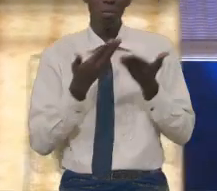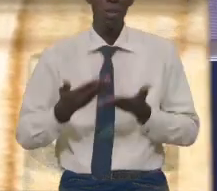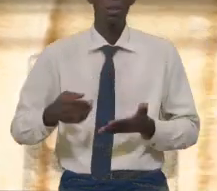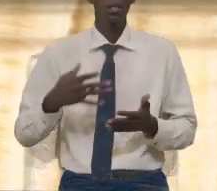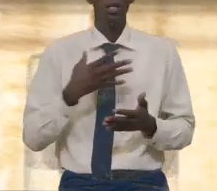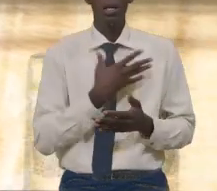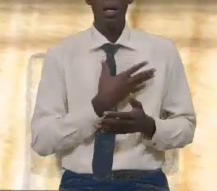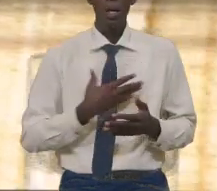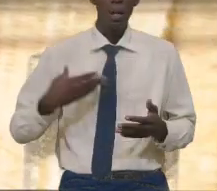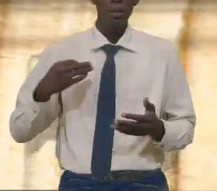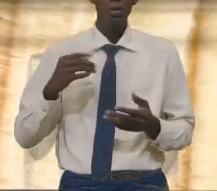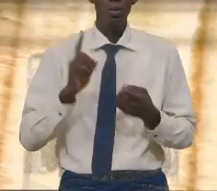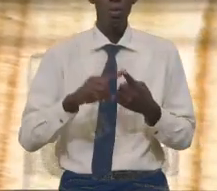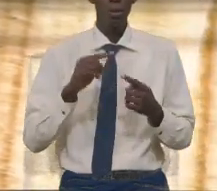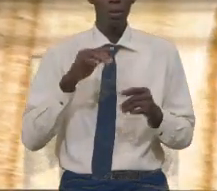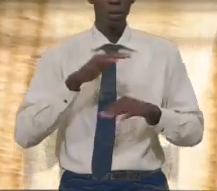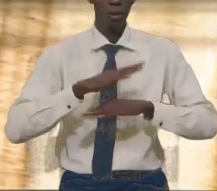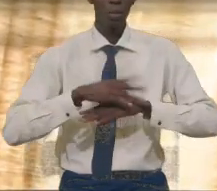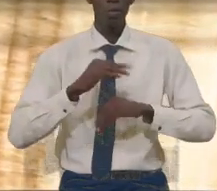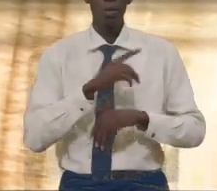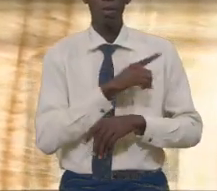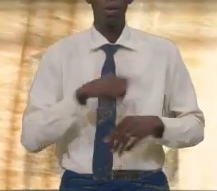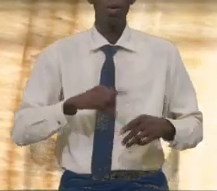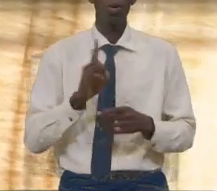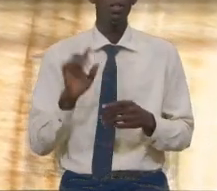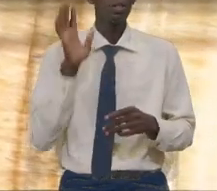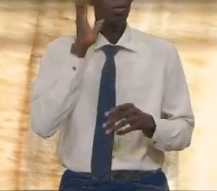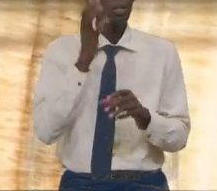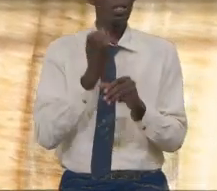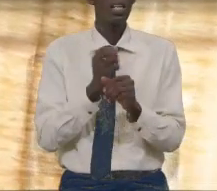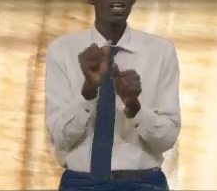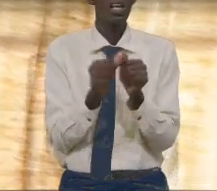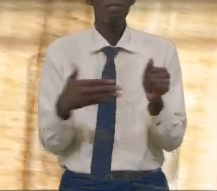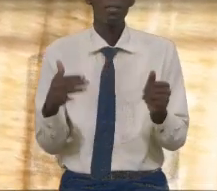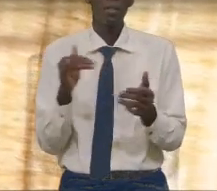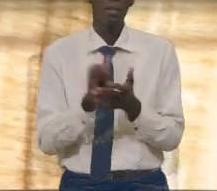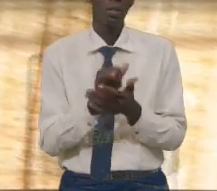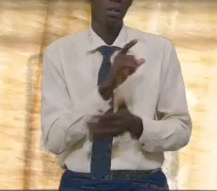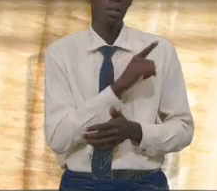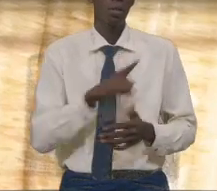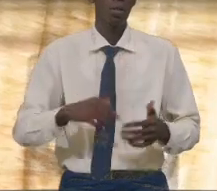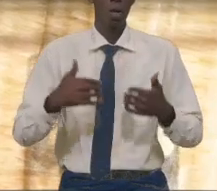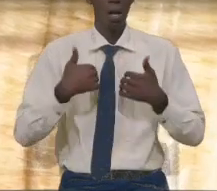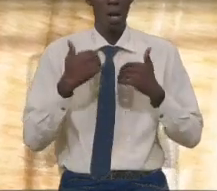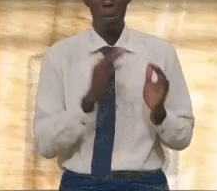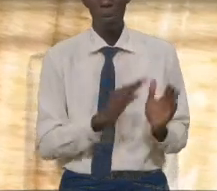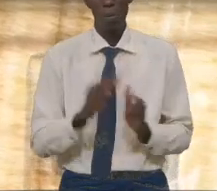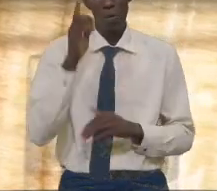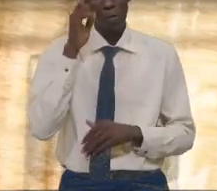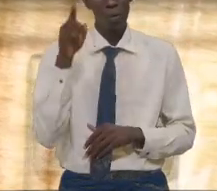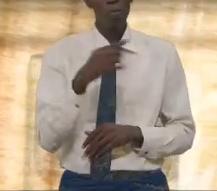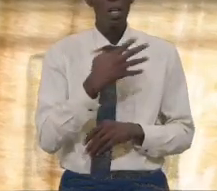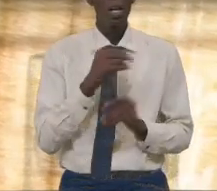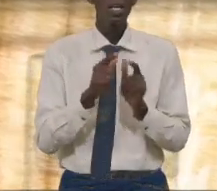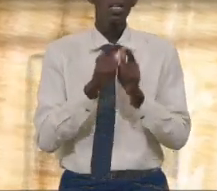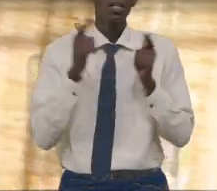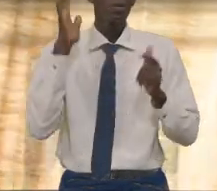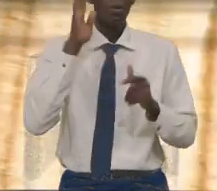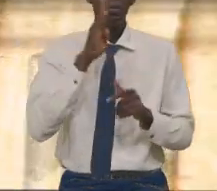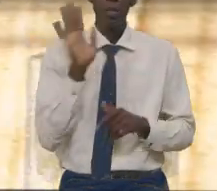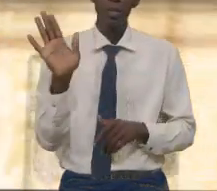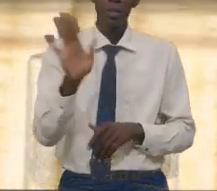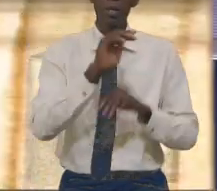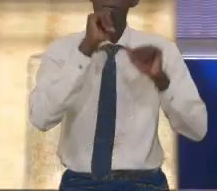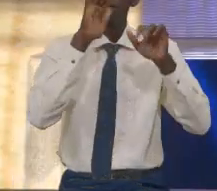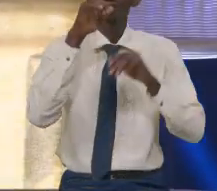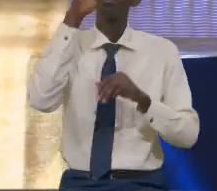Lord, where they will take everything the Lord has for them. And great will be their blessing, and the Lord will bless